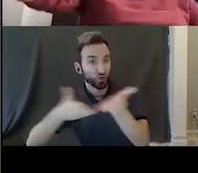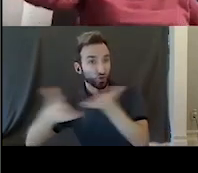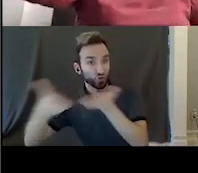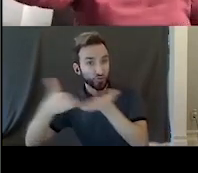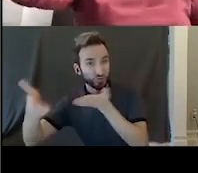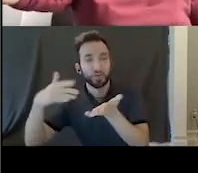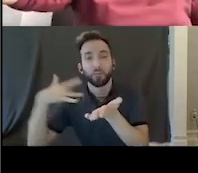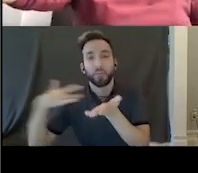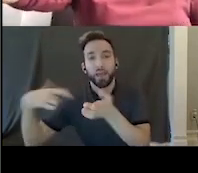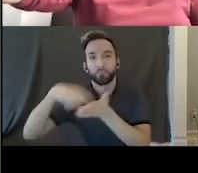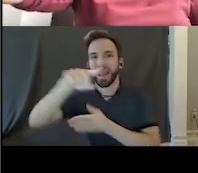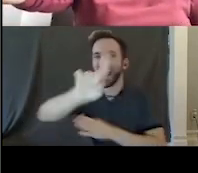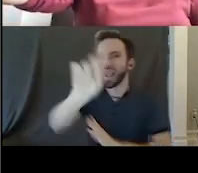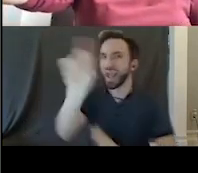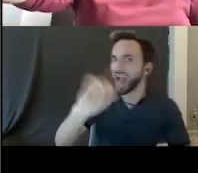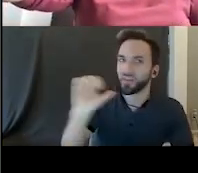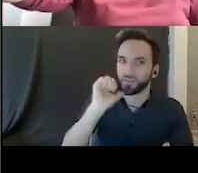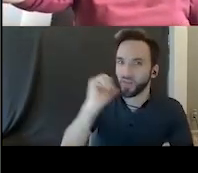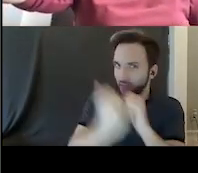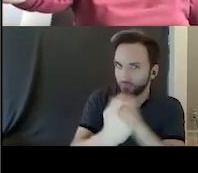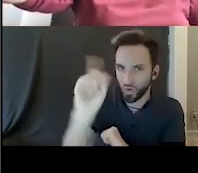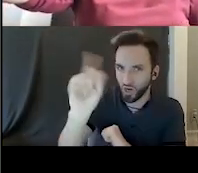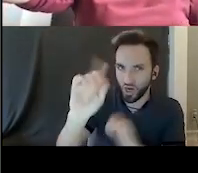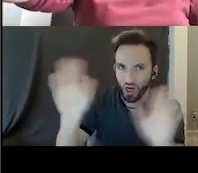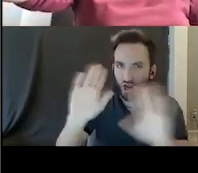note-taking services, but yeah, in Cégep du Vieux-Montréal they do, and I